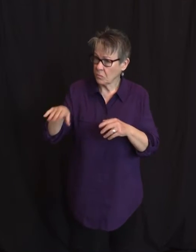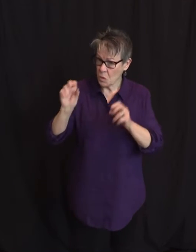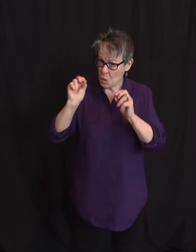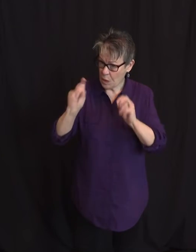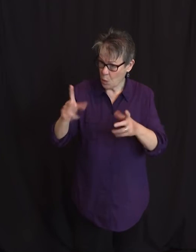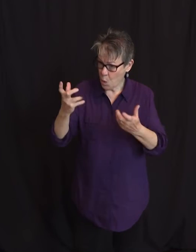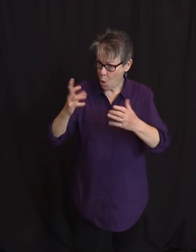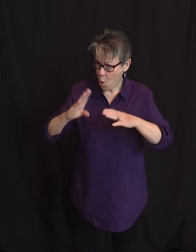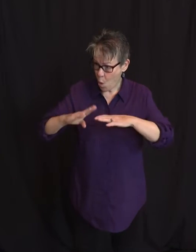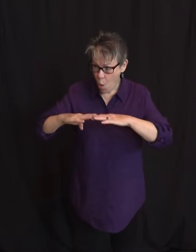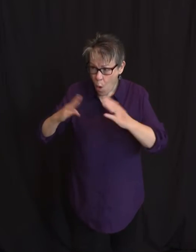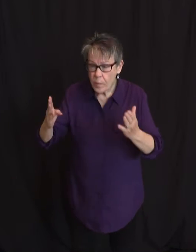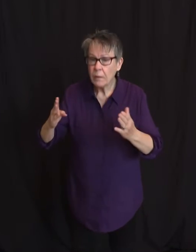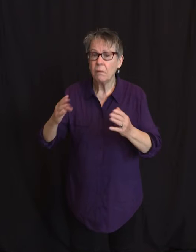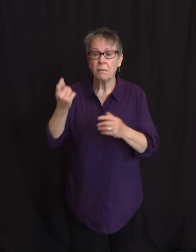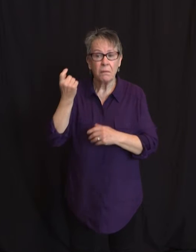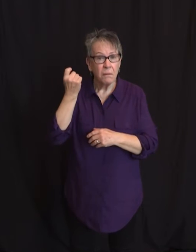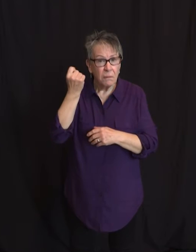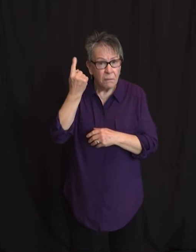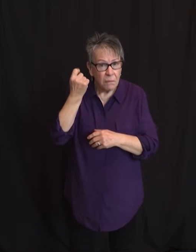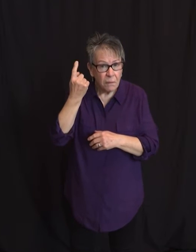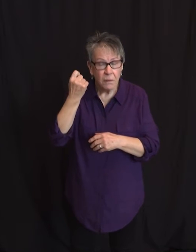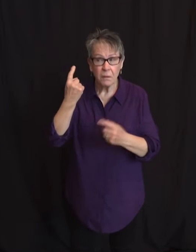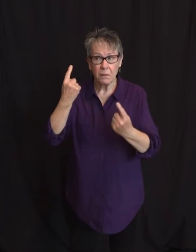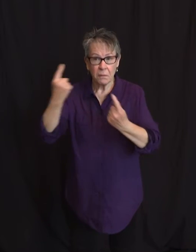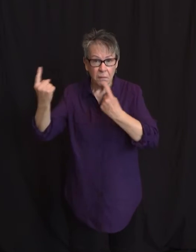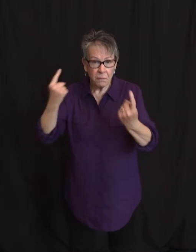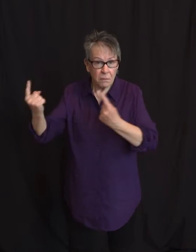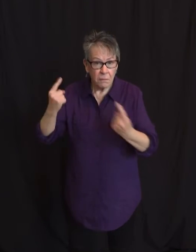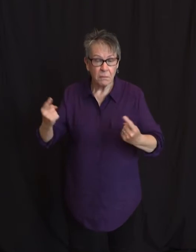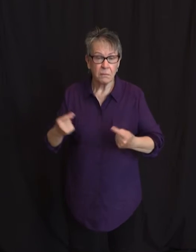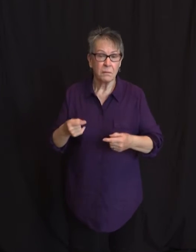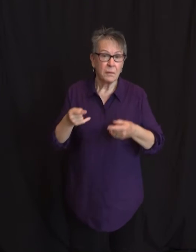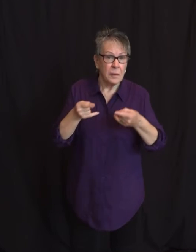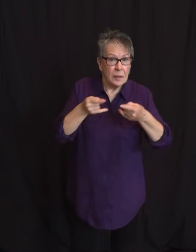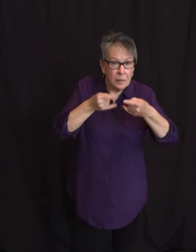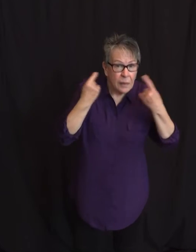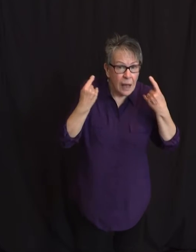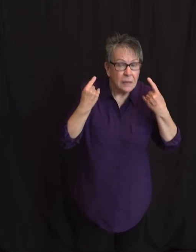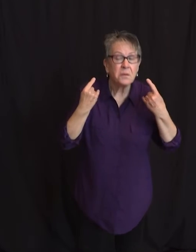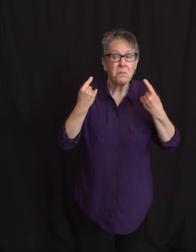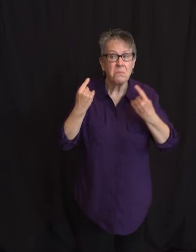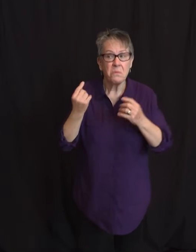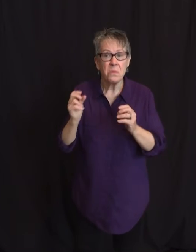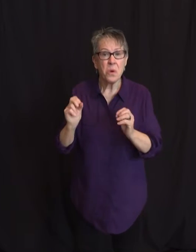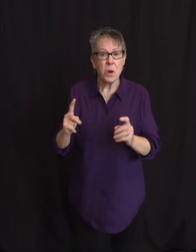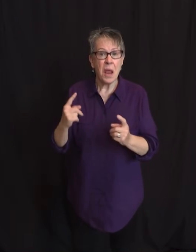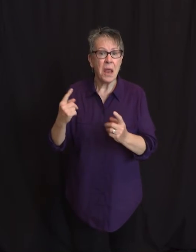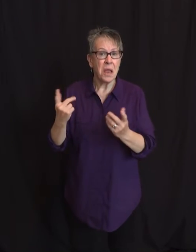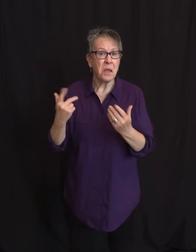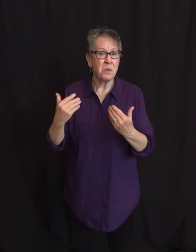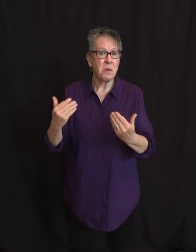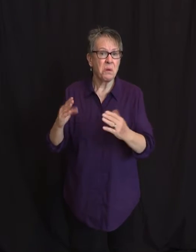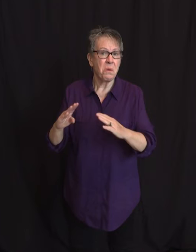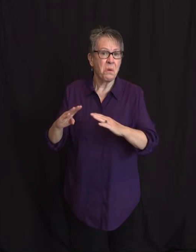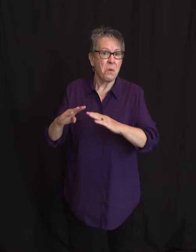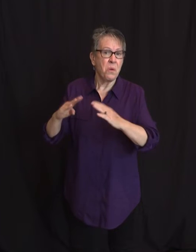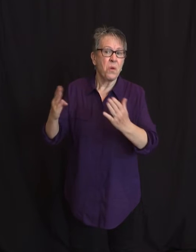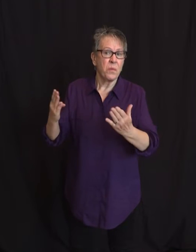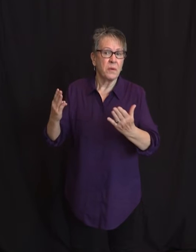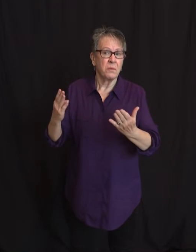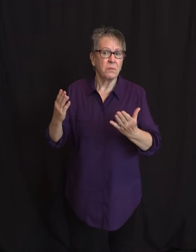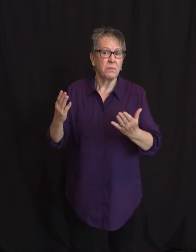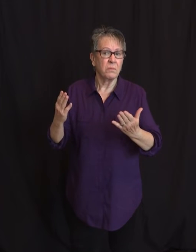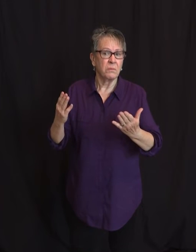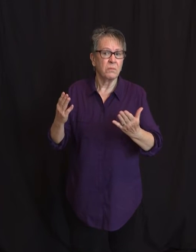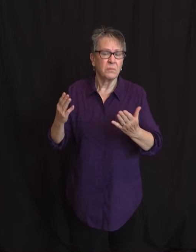eyes or photographs, but that's something that I'm sure the mayor is paying attention to. He's a terrific mayor. We just need him to do that and need to